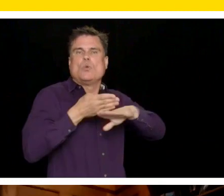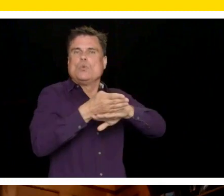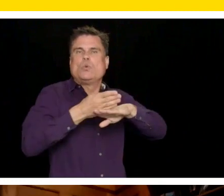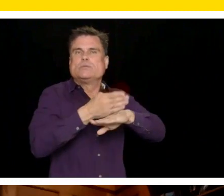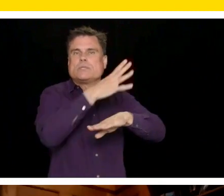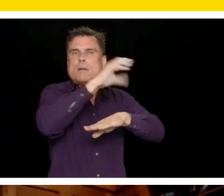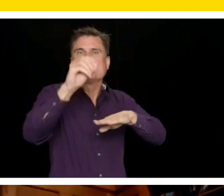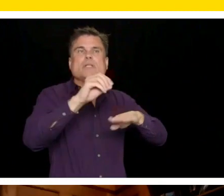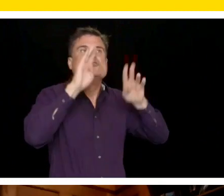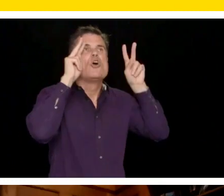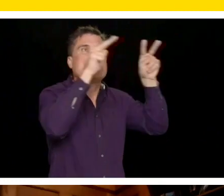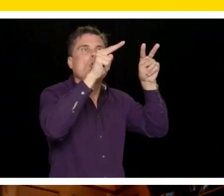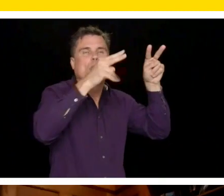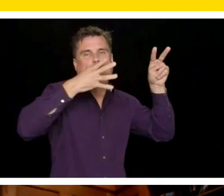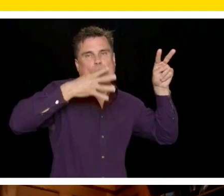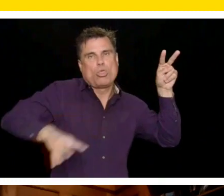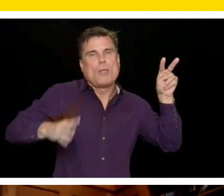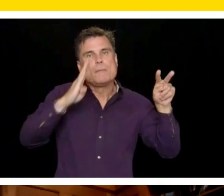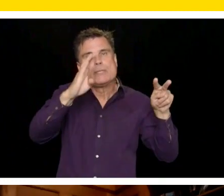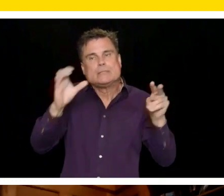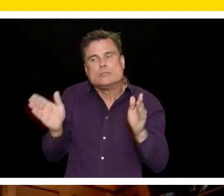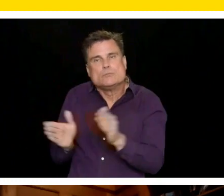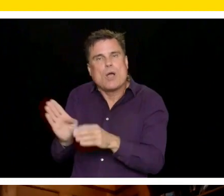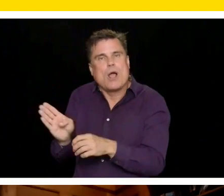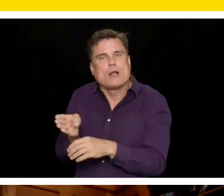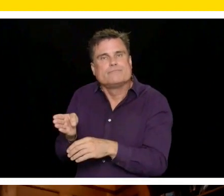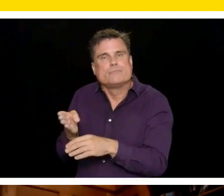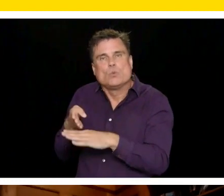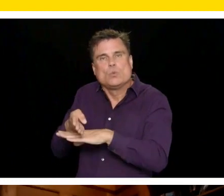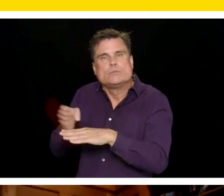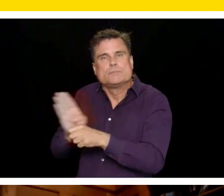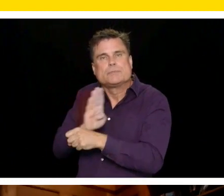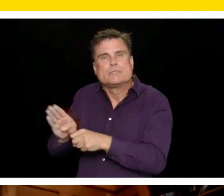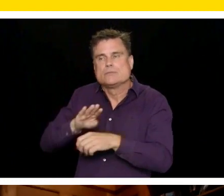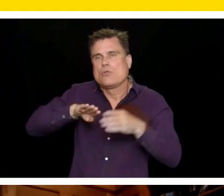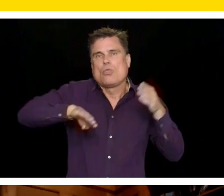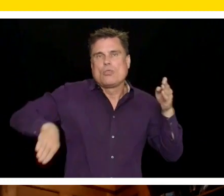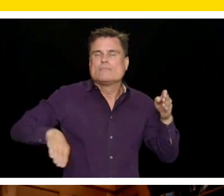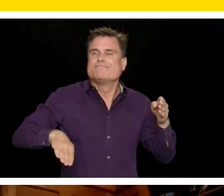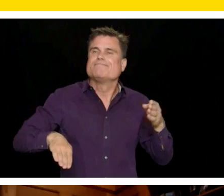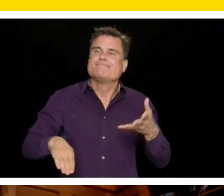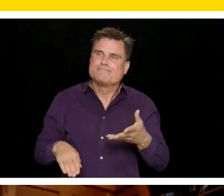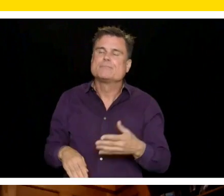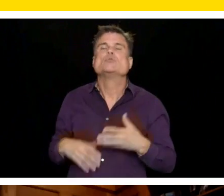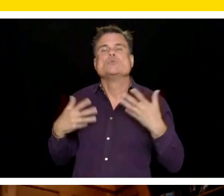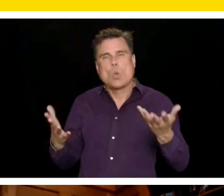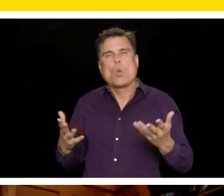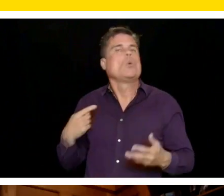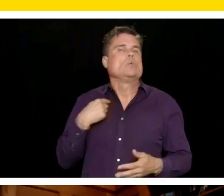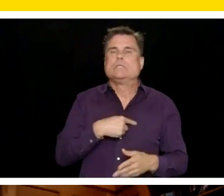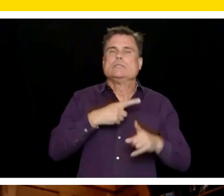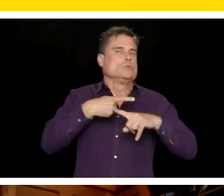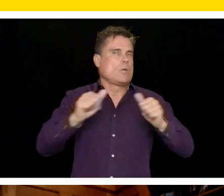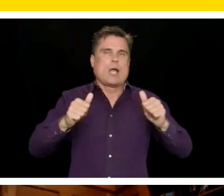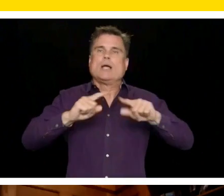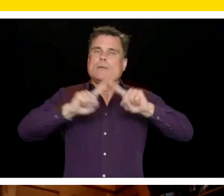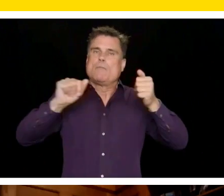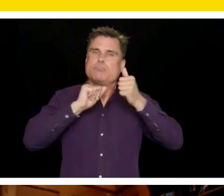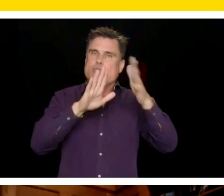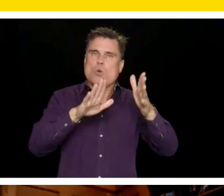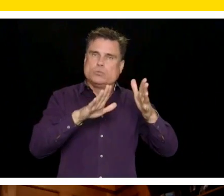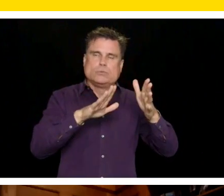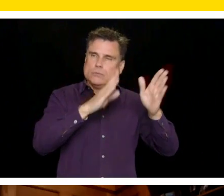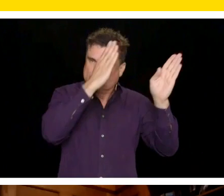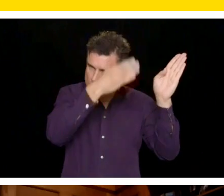legislation. We've also need to look at some other opportunities. Value added and innovation for